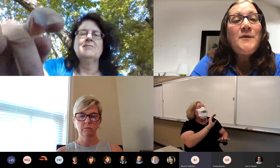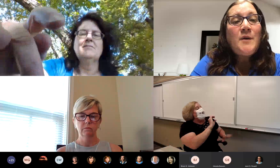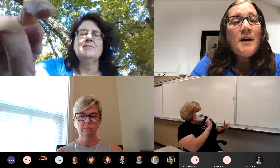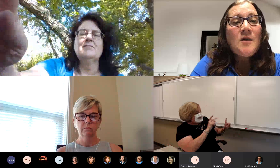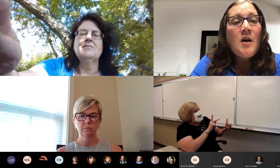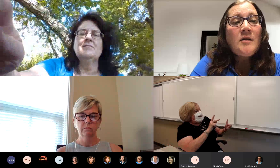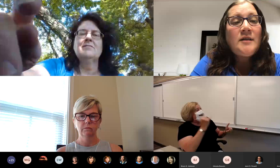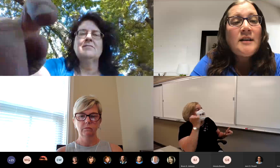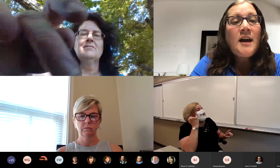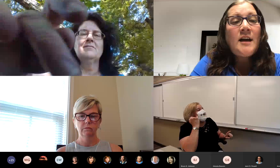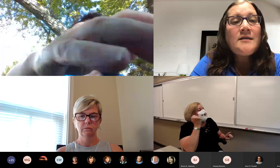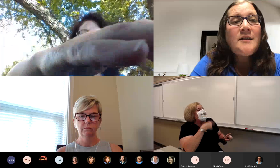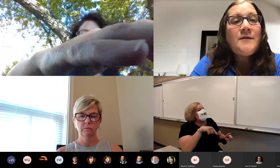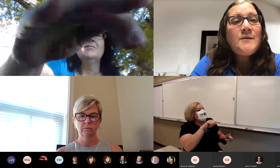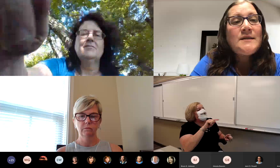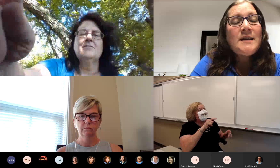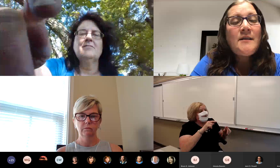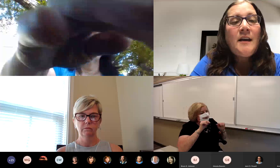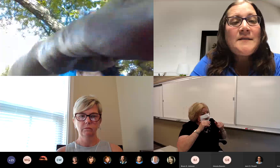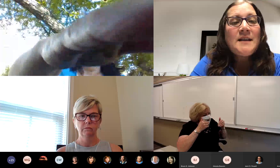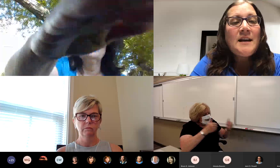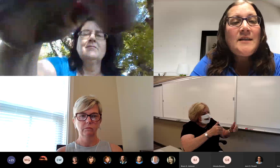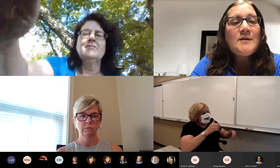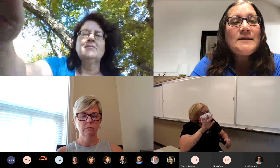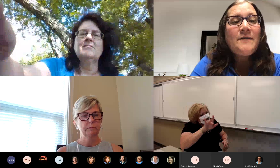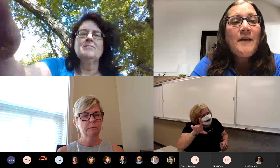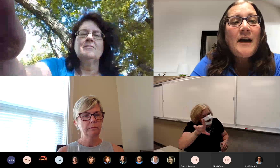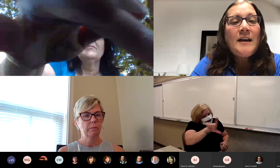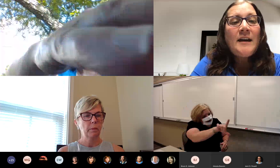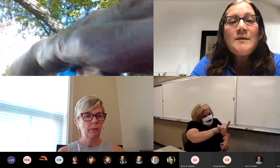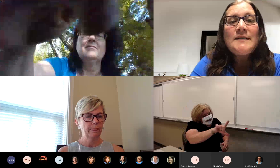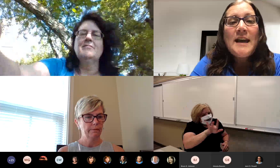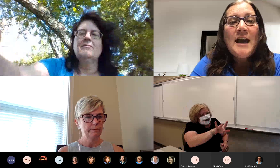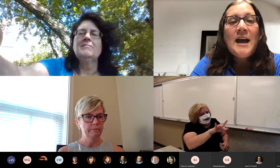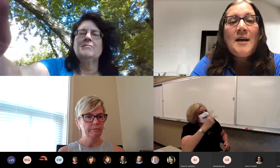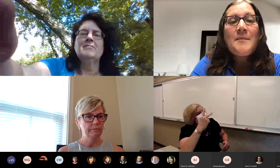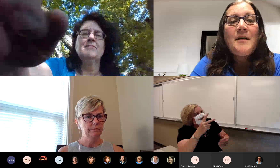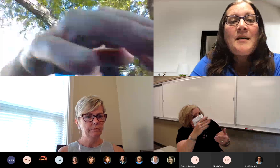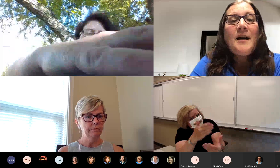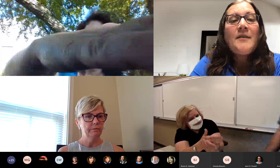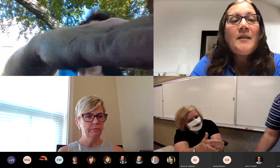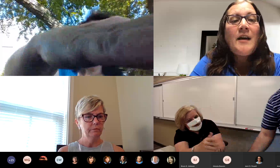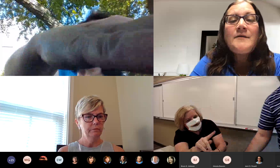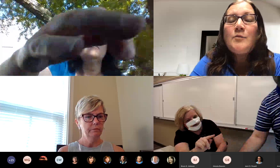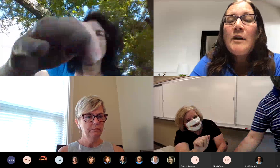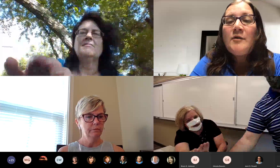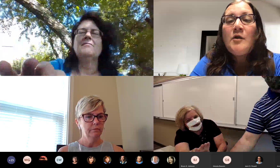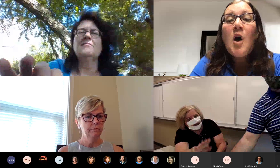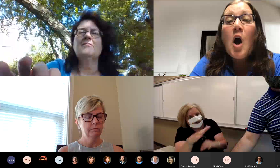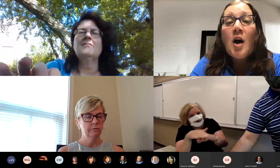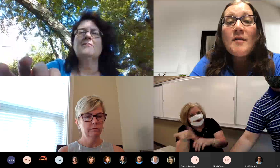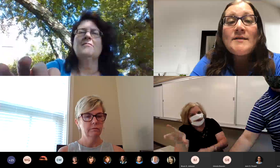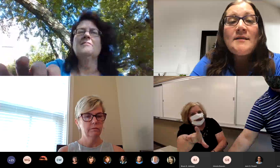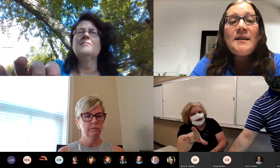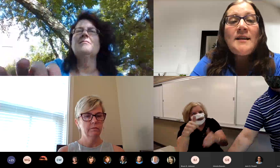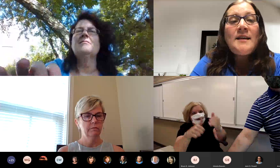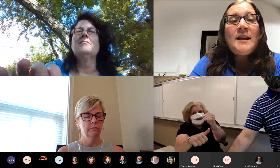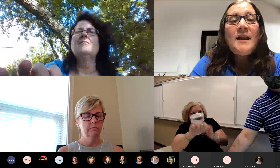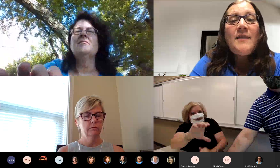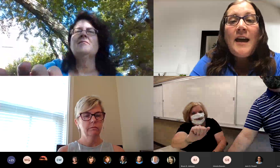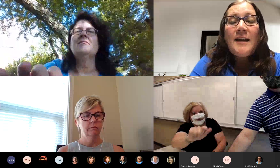So if you guys all click on, if you see on the left side, there's the files tab on the left, right under